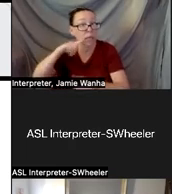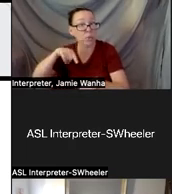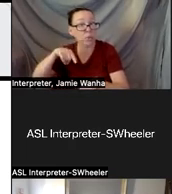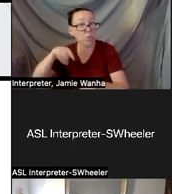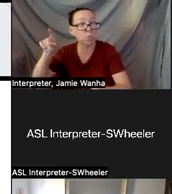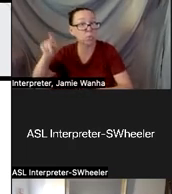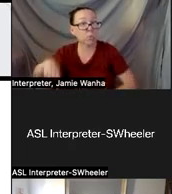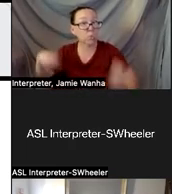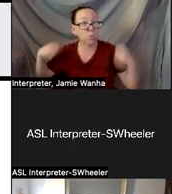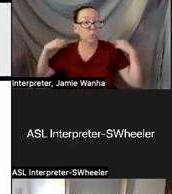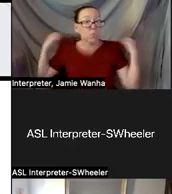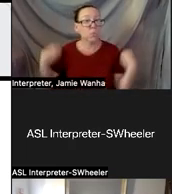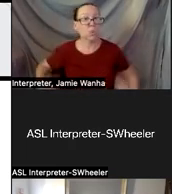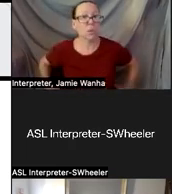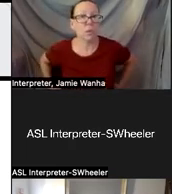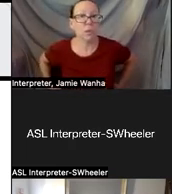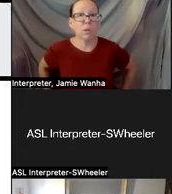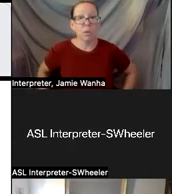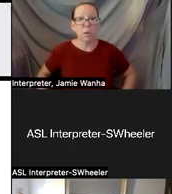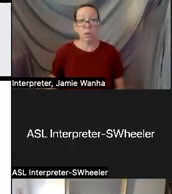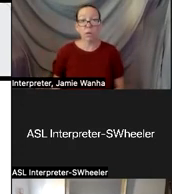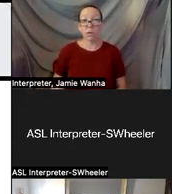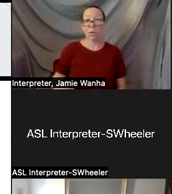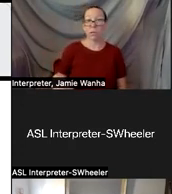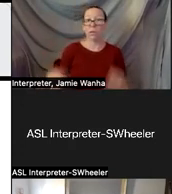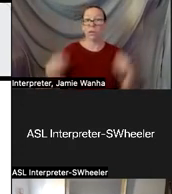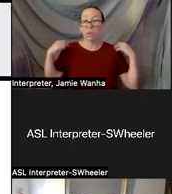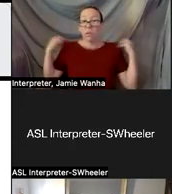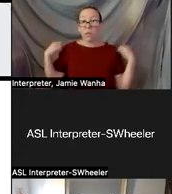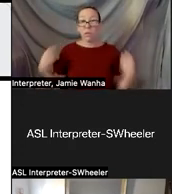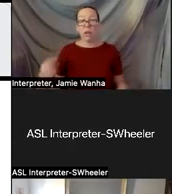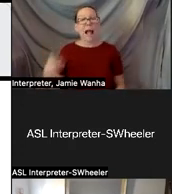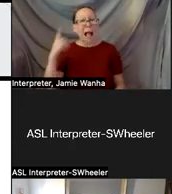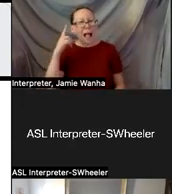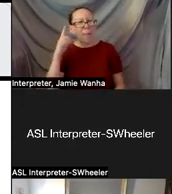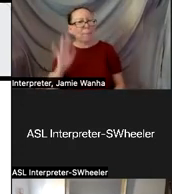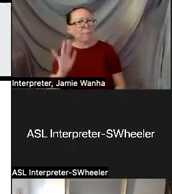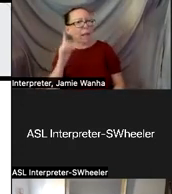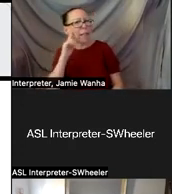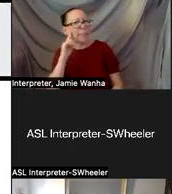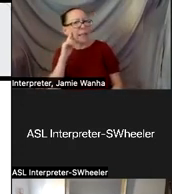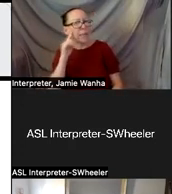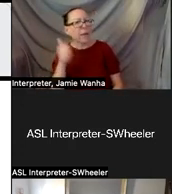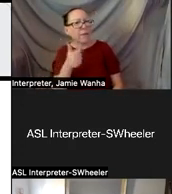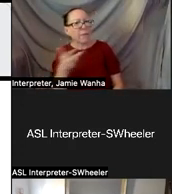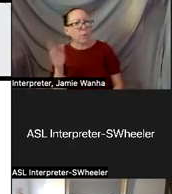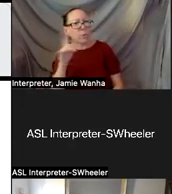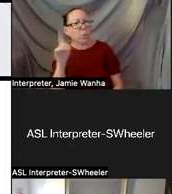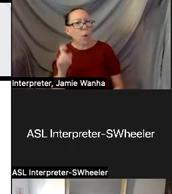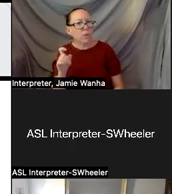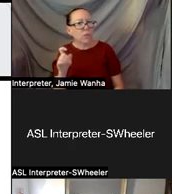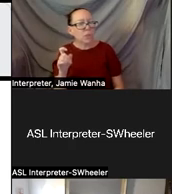noticed? And if not, no, I didn't notice. I think there were a couple, and Alan answered. But if anybody wants to